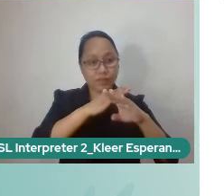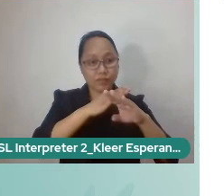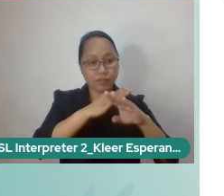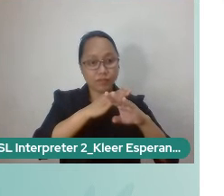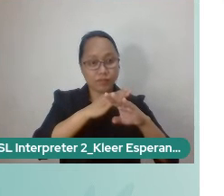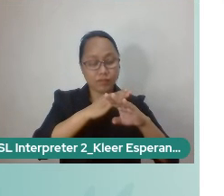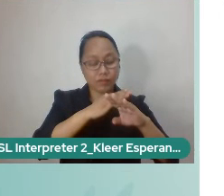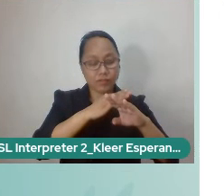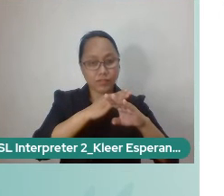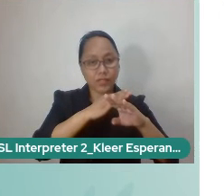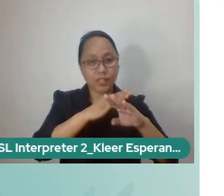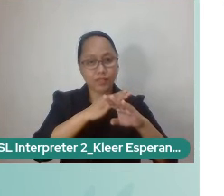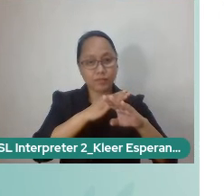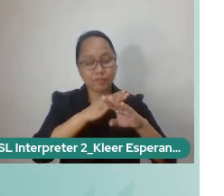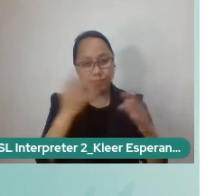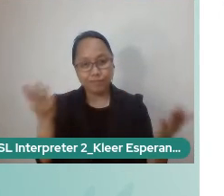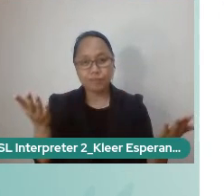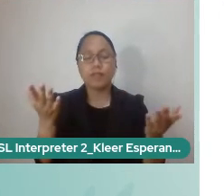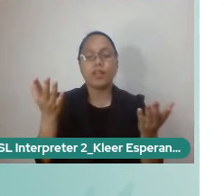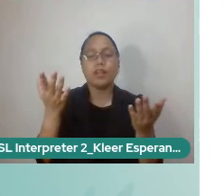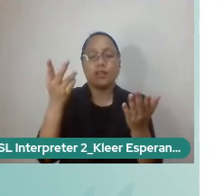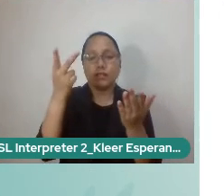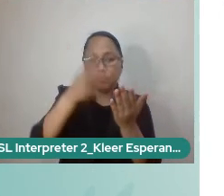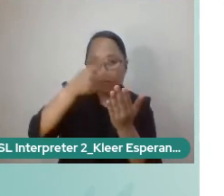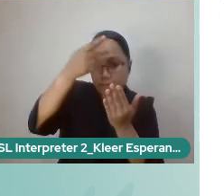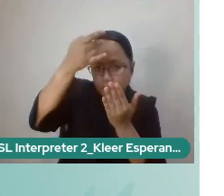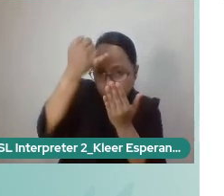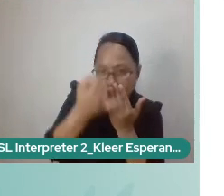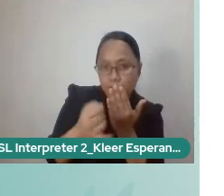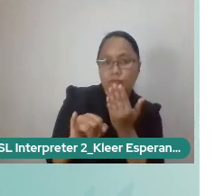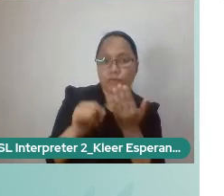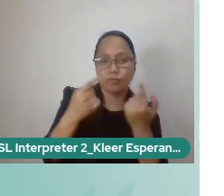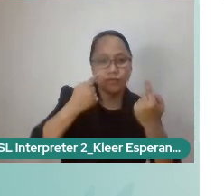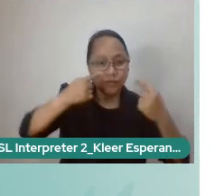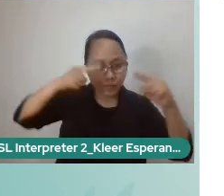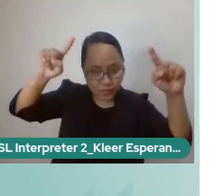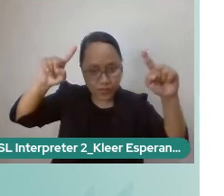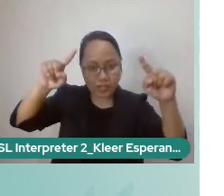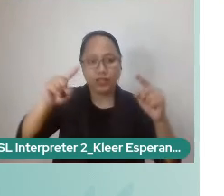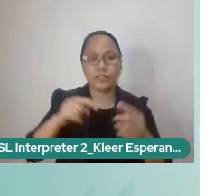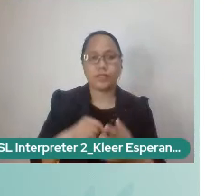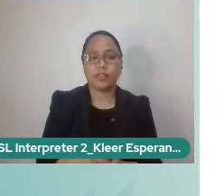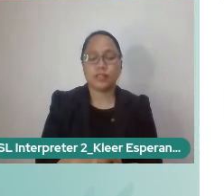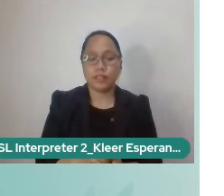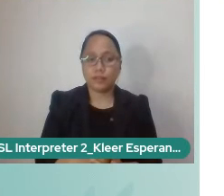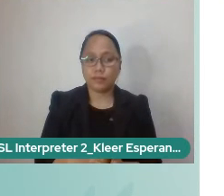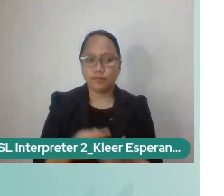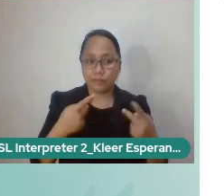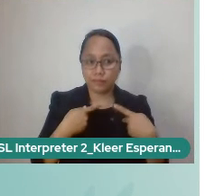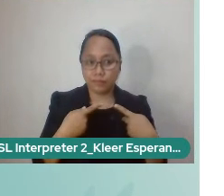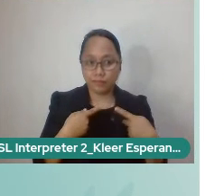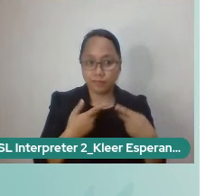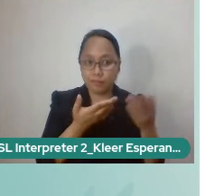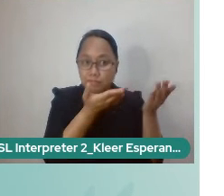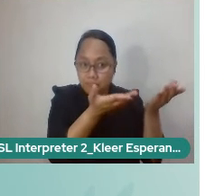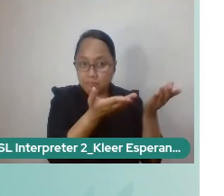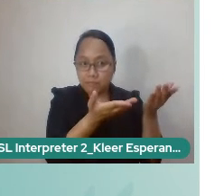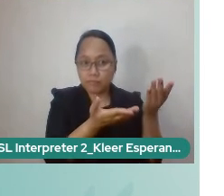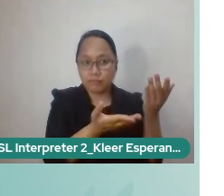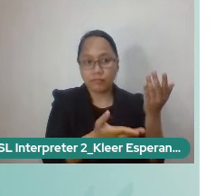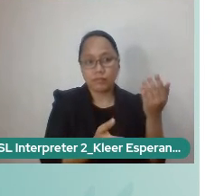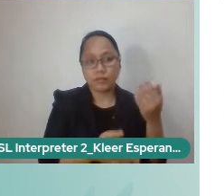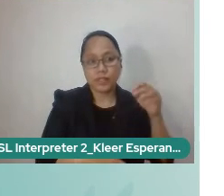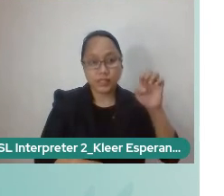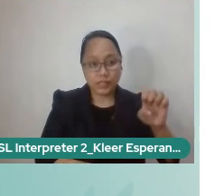project. It is a collaboration between Expertise France, JAPIGO, UICC, and other development